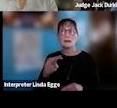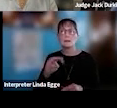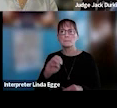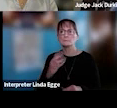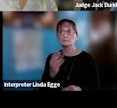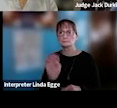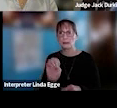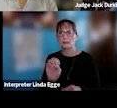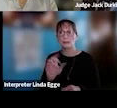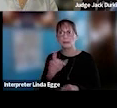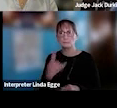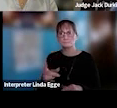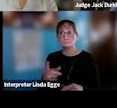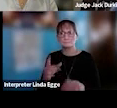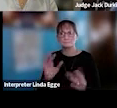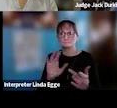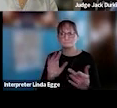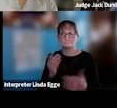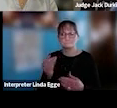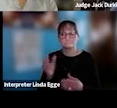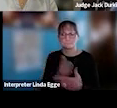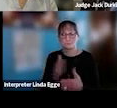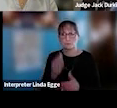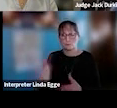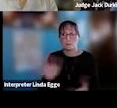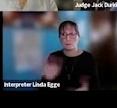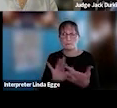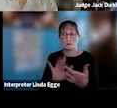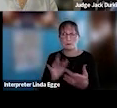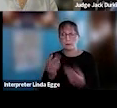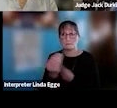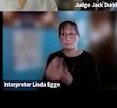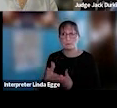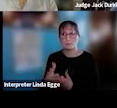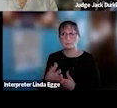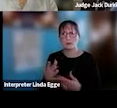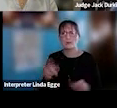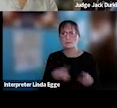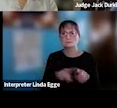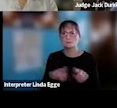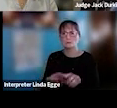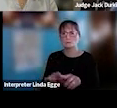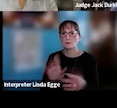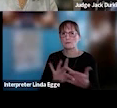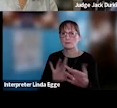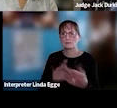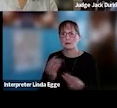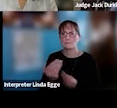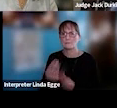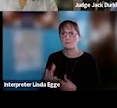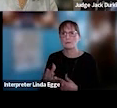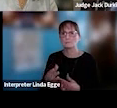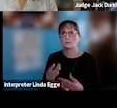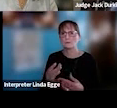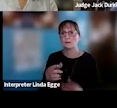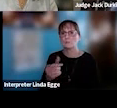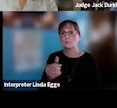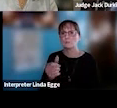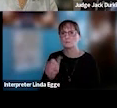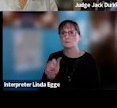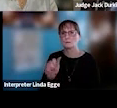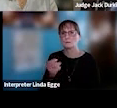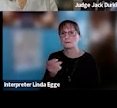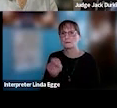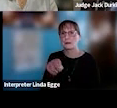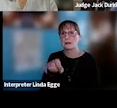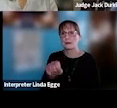Shelley shared her contact information at the end of her presentation. There's also contact information for the Gaines Center at the bottom of